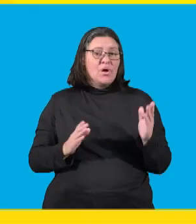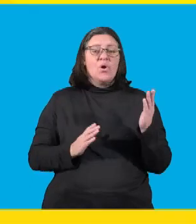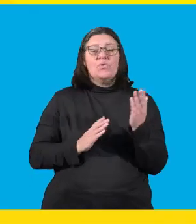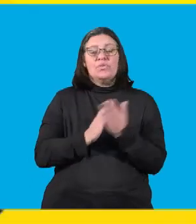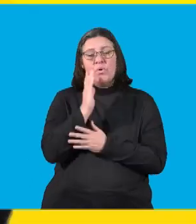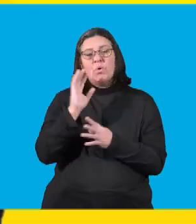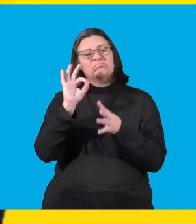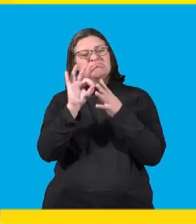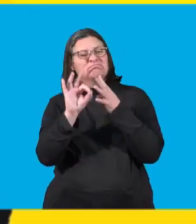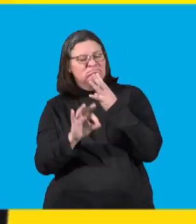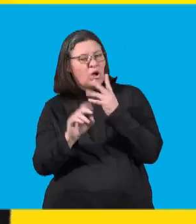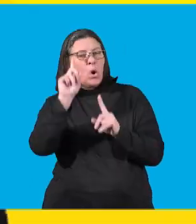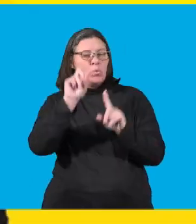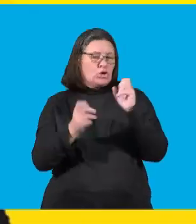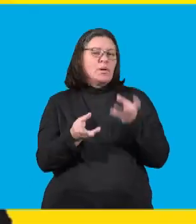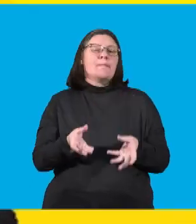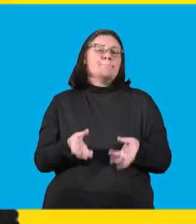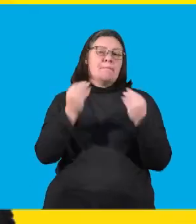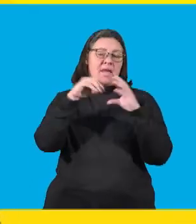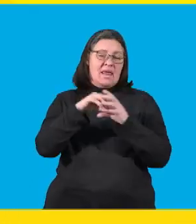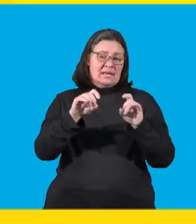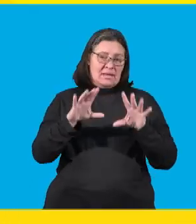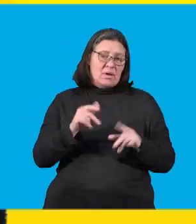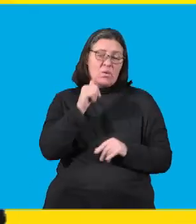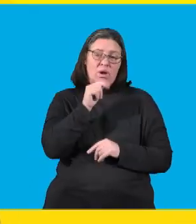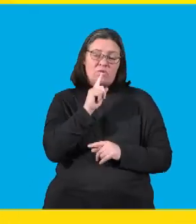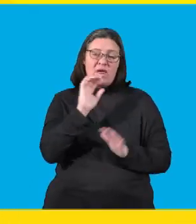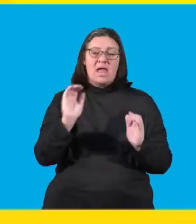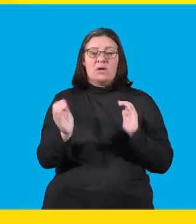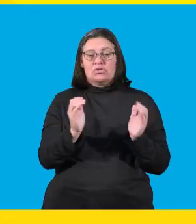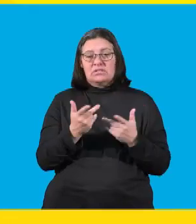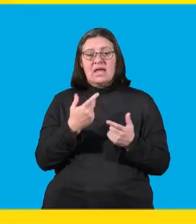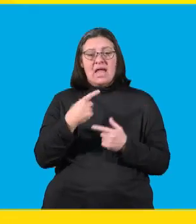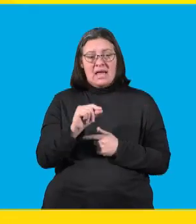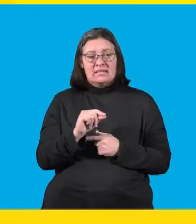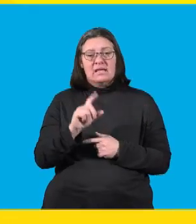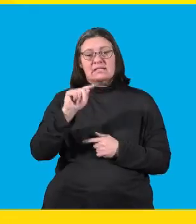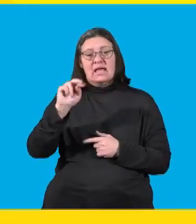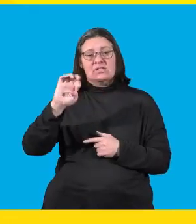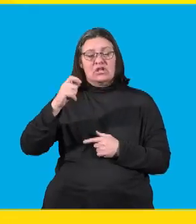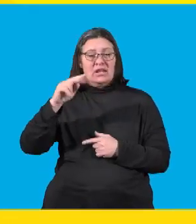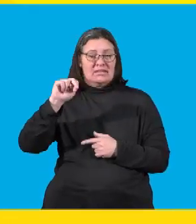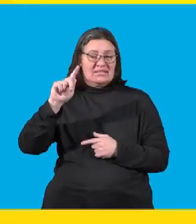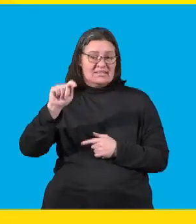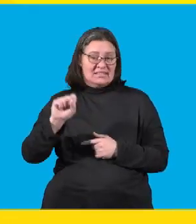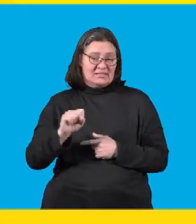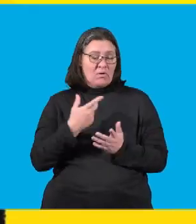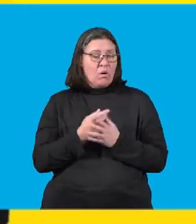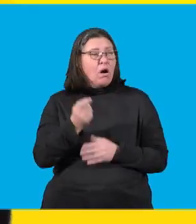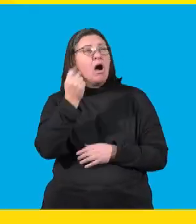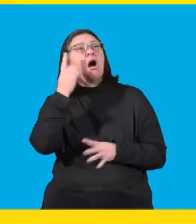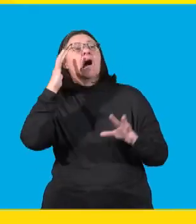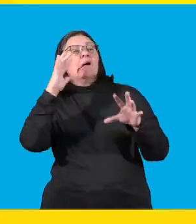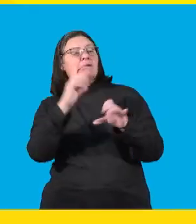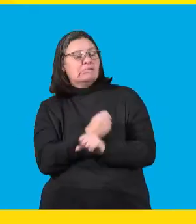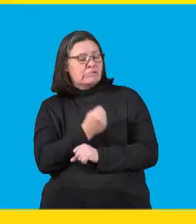guys, so we've gone through the typical types of questions you can get when you are asked about equations and tangents. I hope that